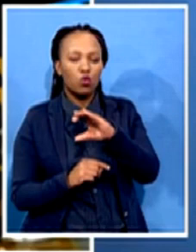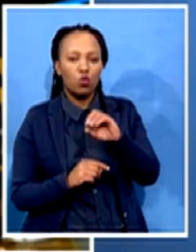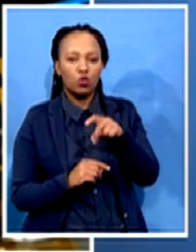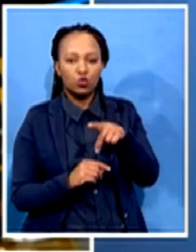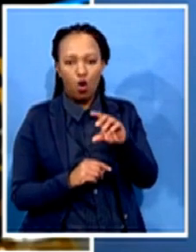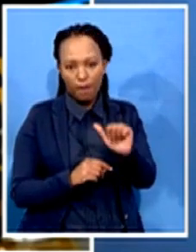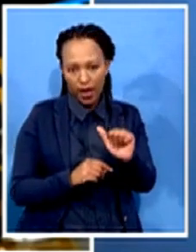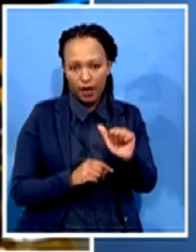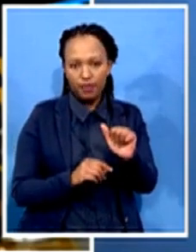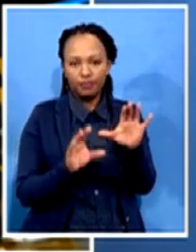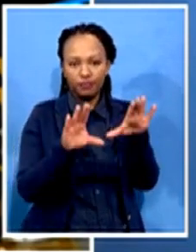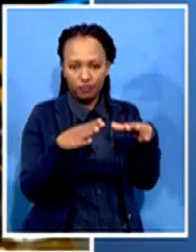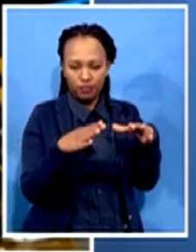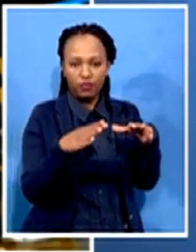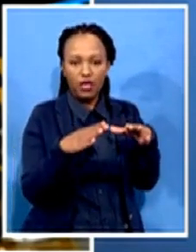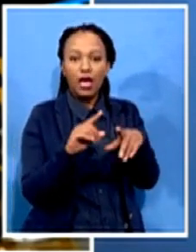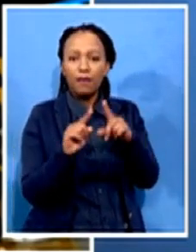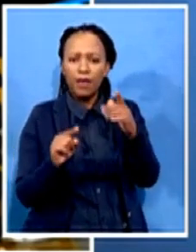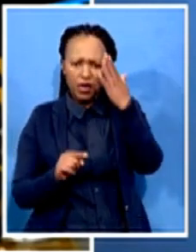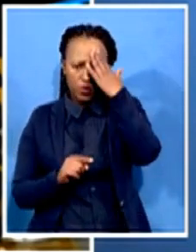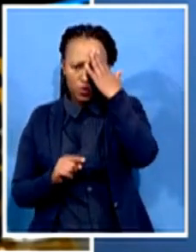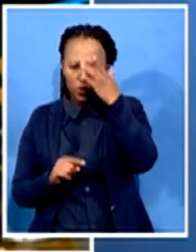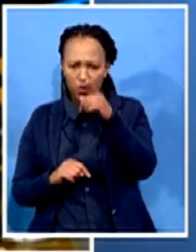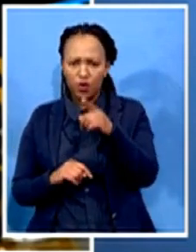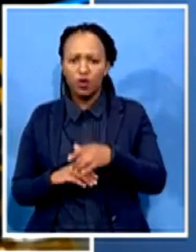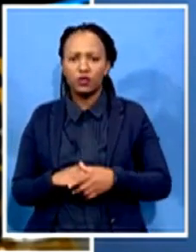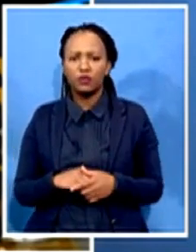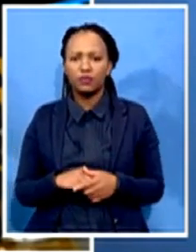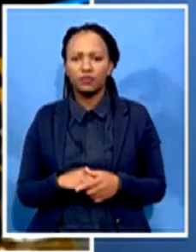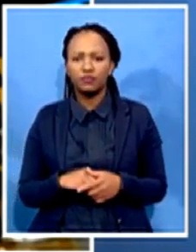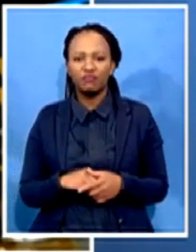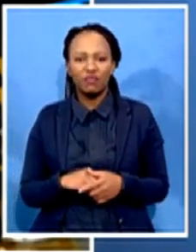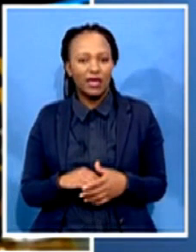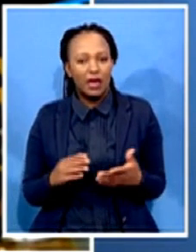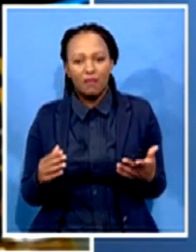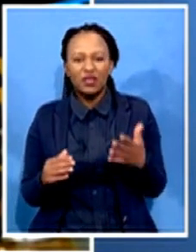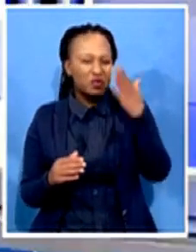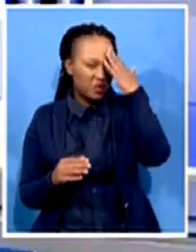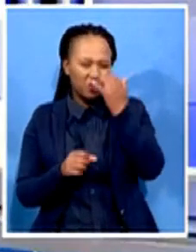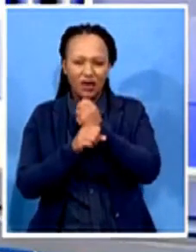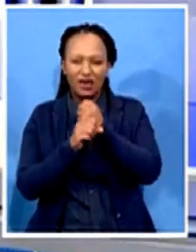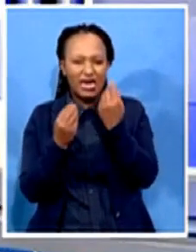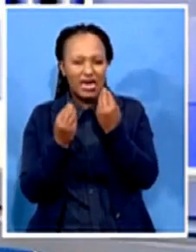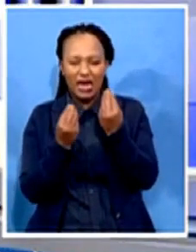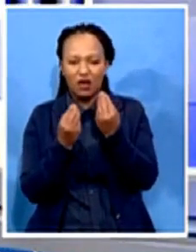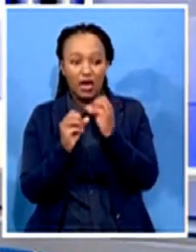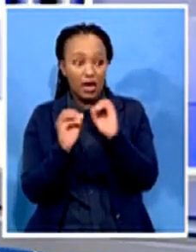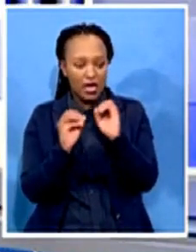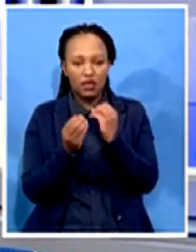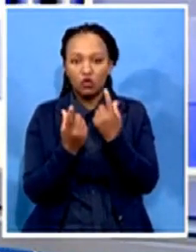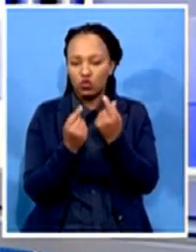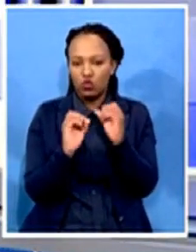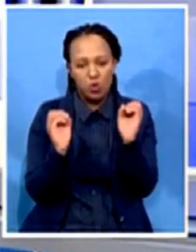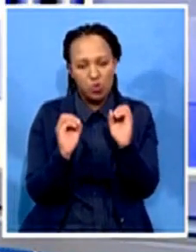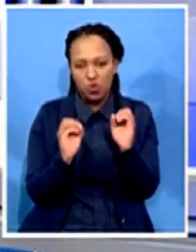know, it's not going to go anywhere. I just want to read a portion of the statement,